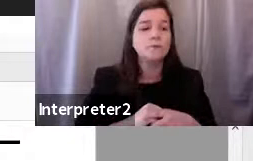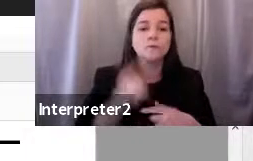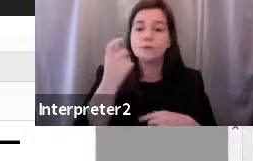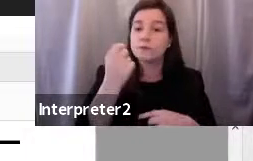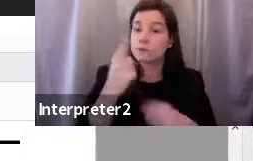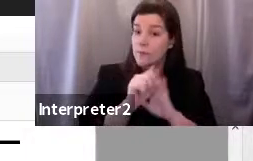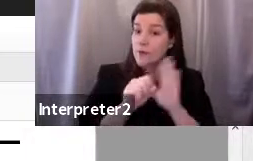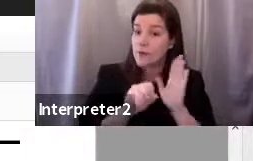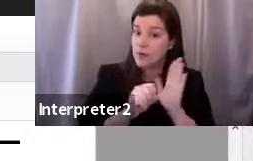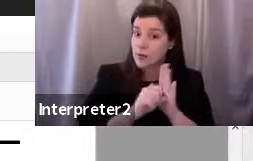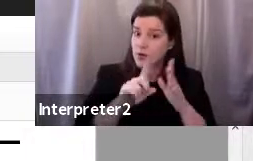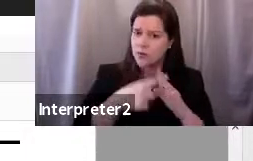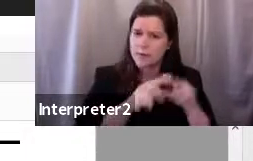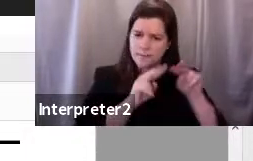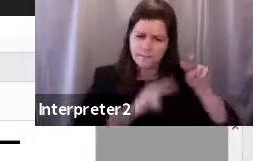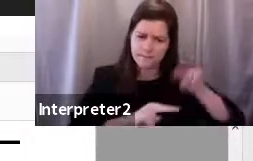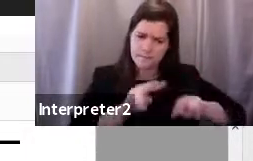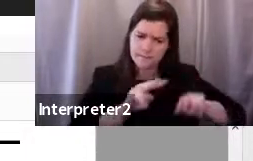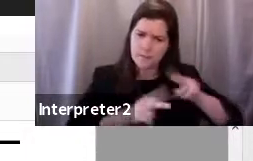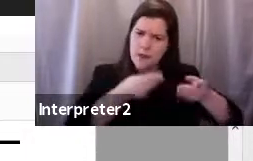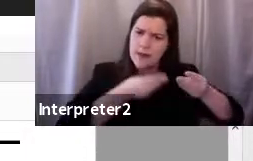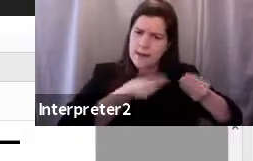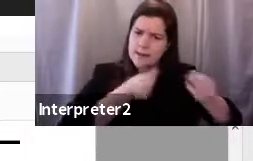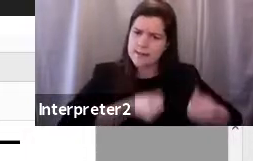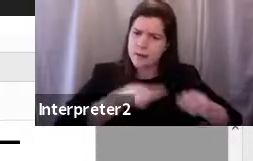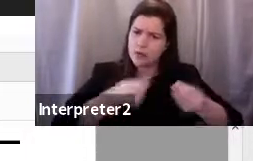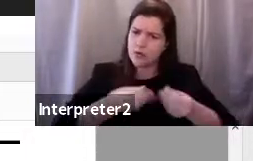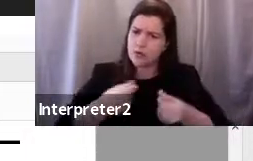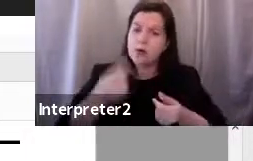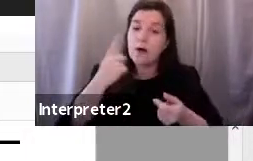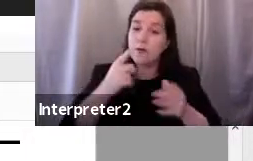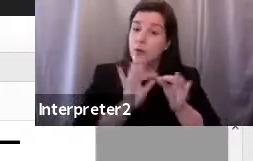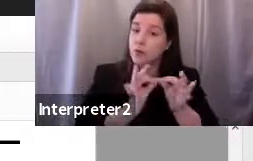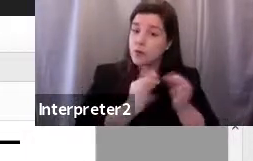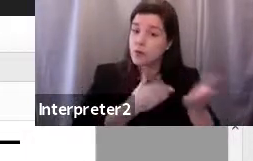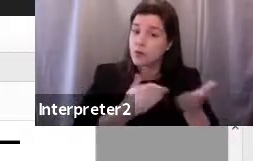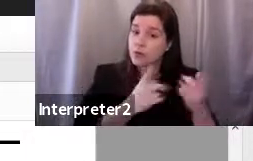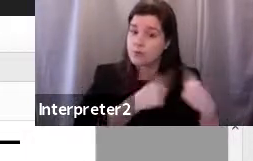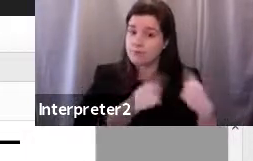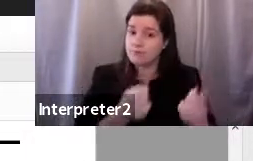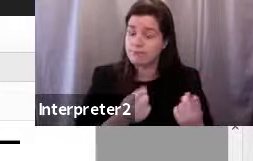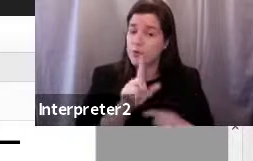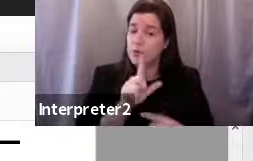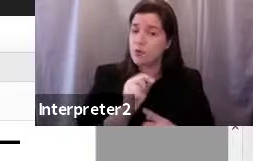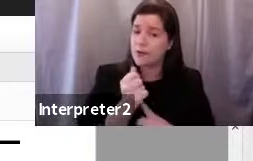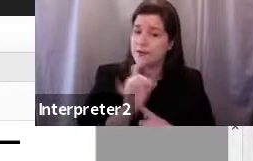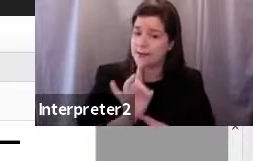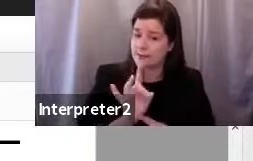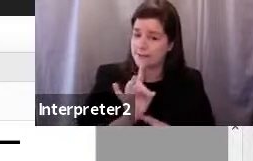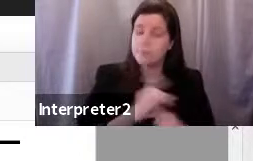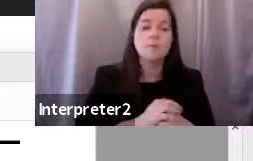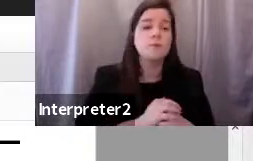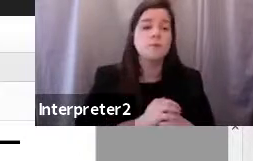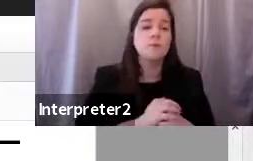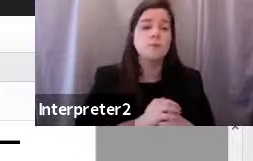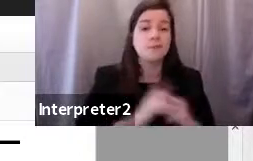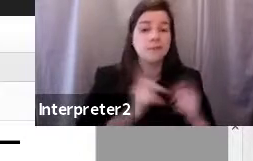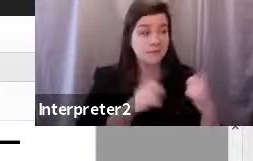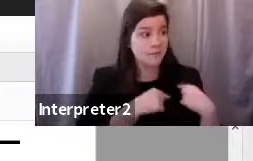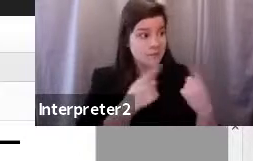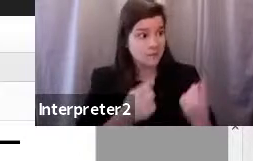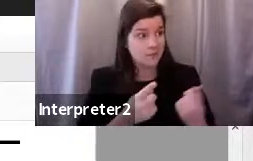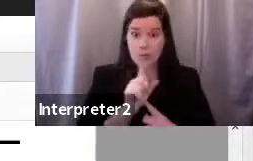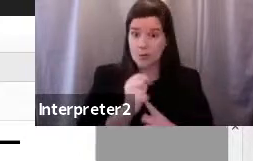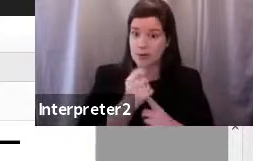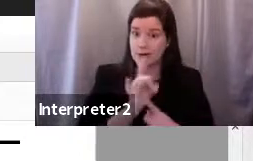tracking statewide expenditures on sign language interpreting services in fiscal 2018. Since the state started tracking this data,